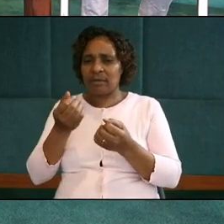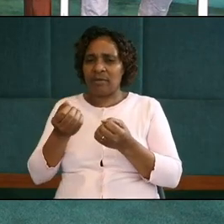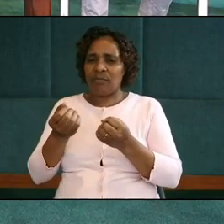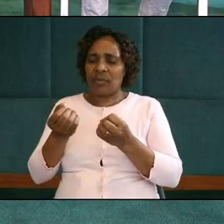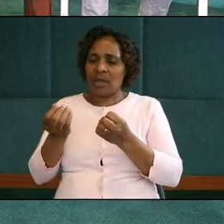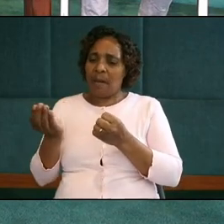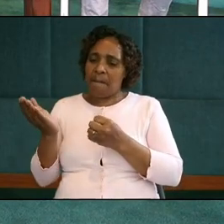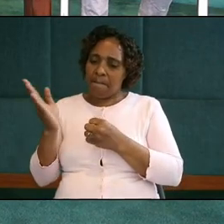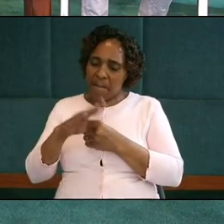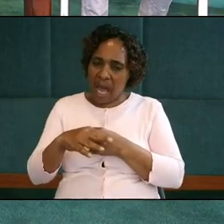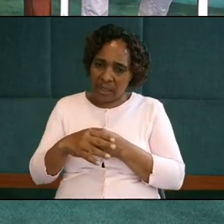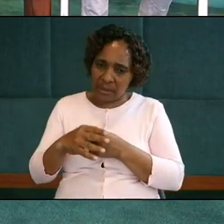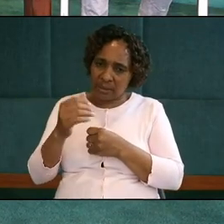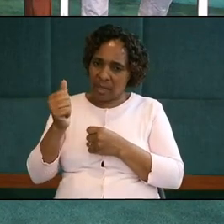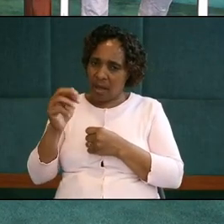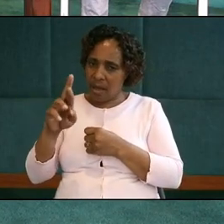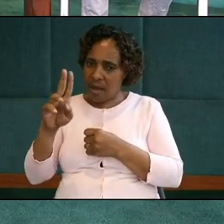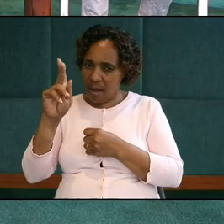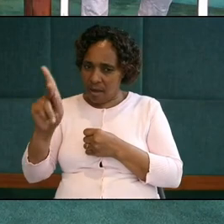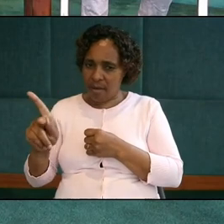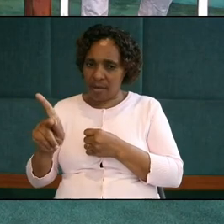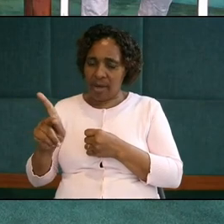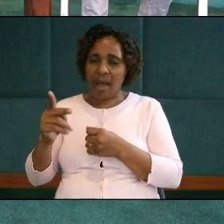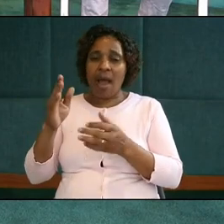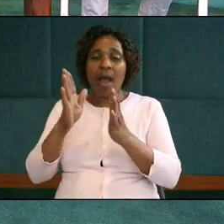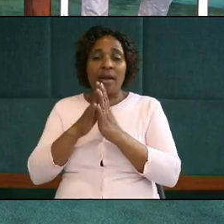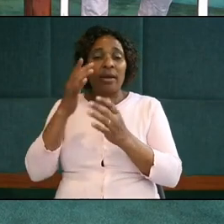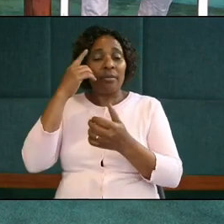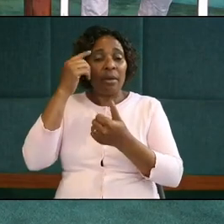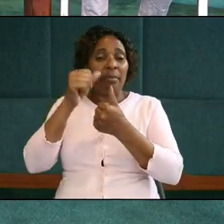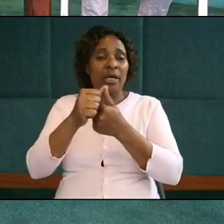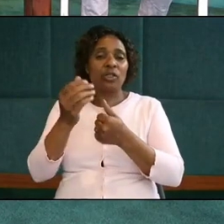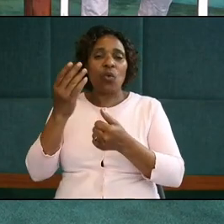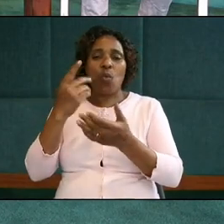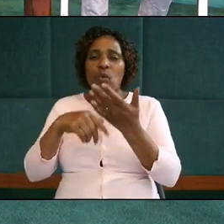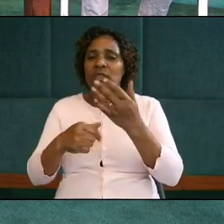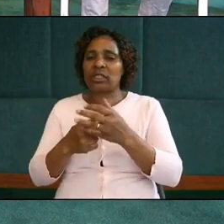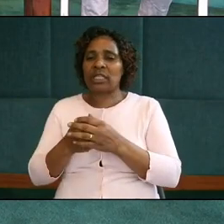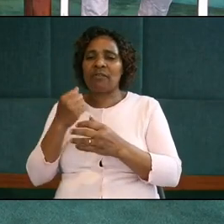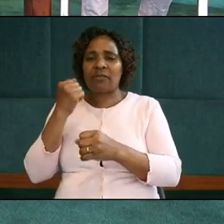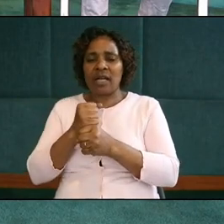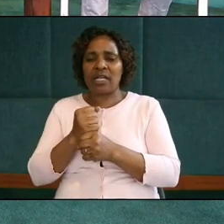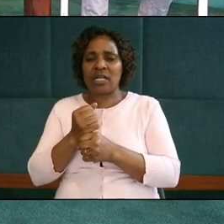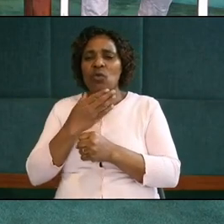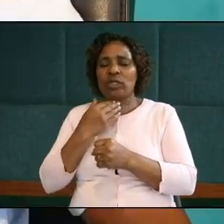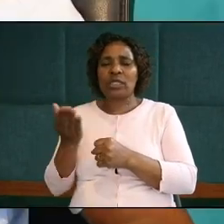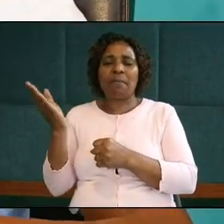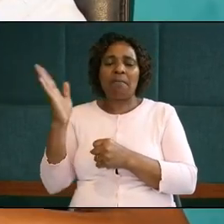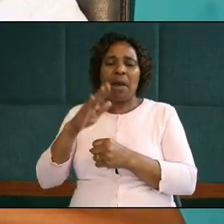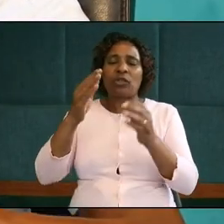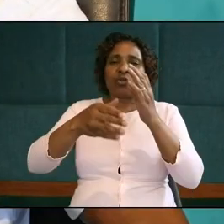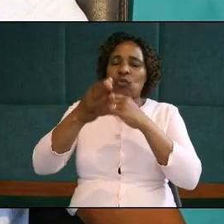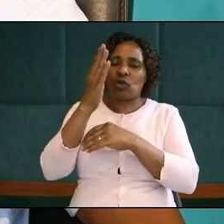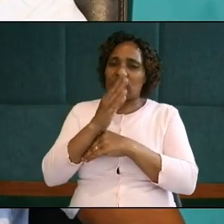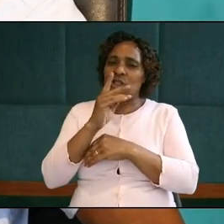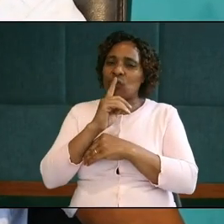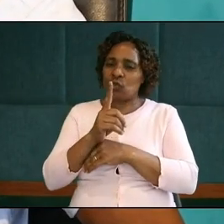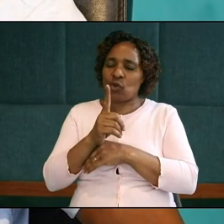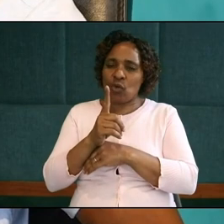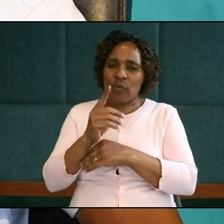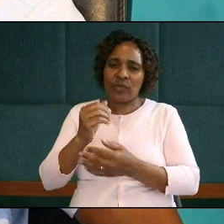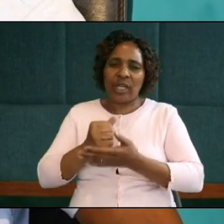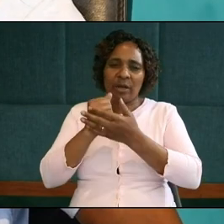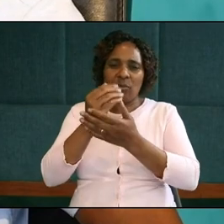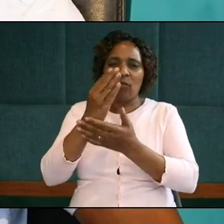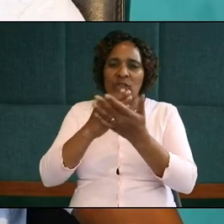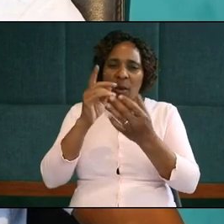and the Israelites realized what they had done, they wanted to go back to God, you see. And so through the help of Samuel, they